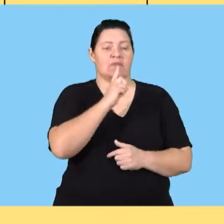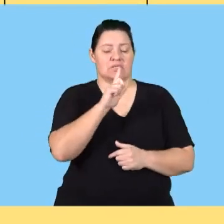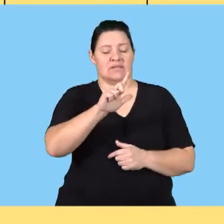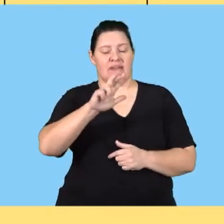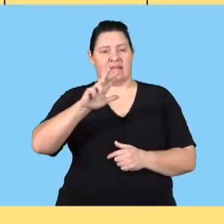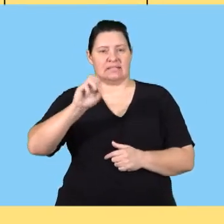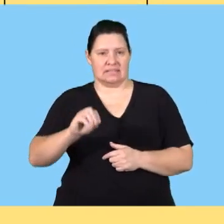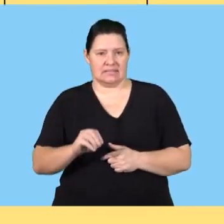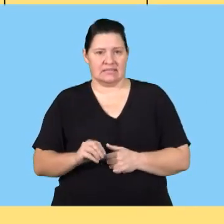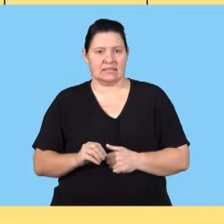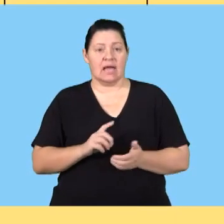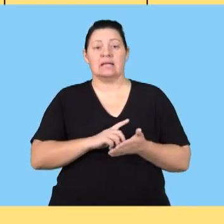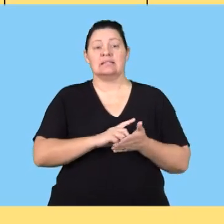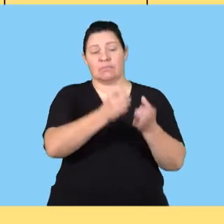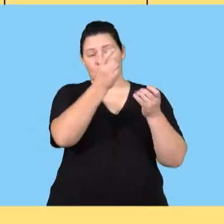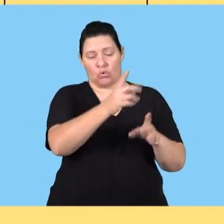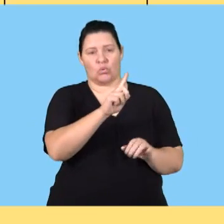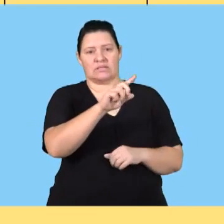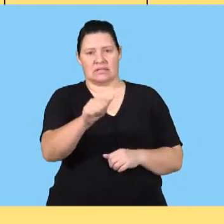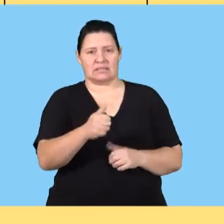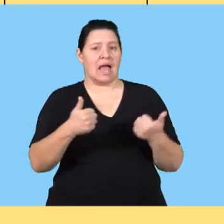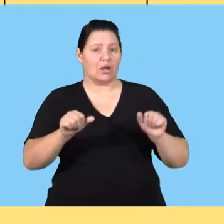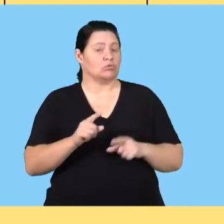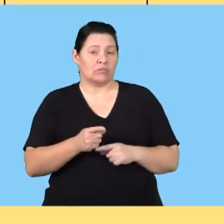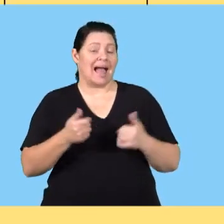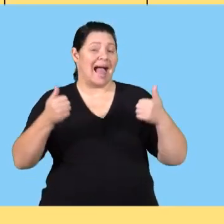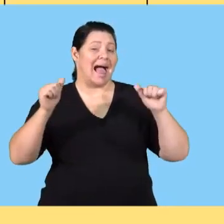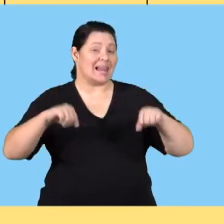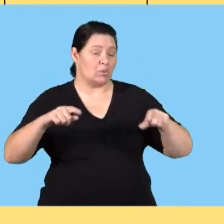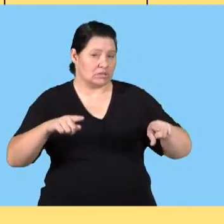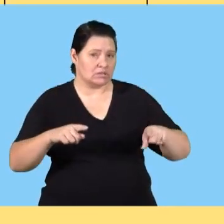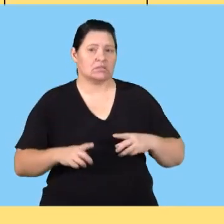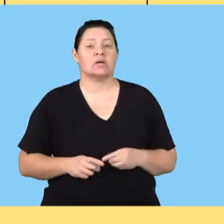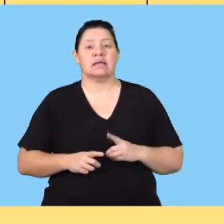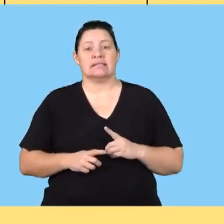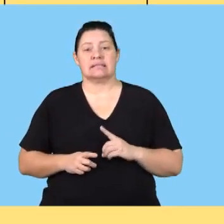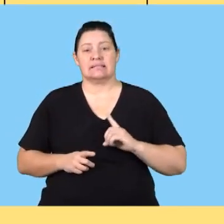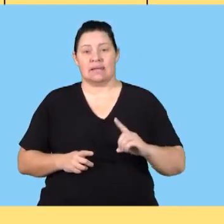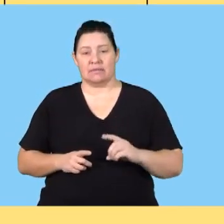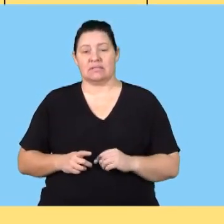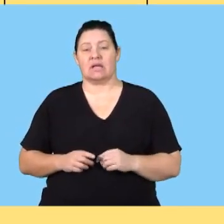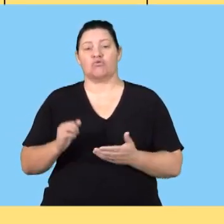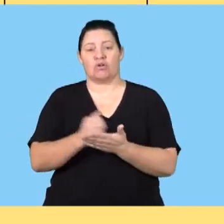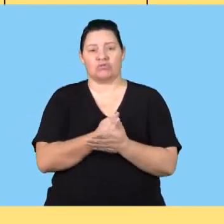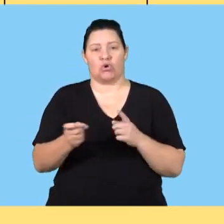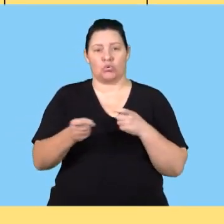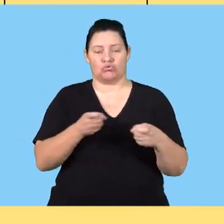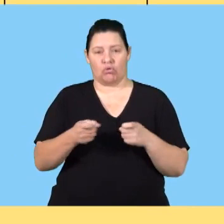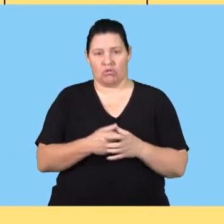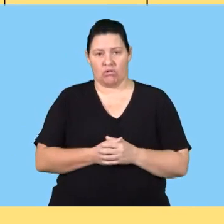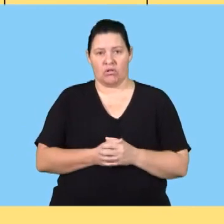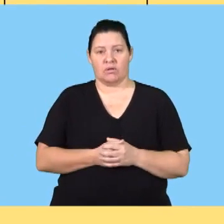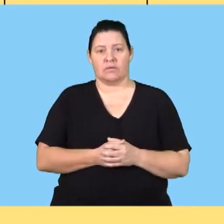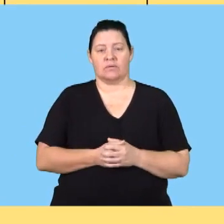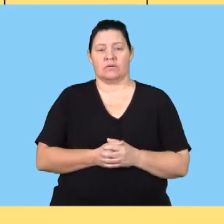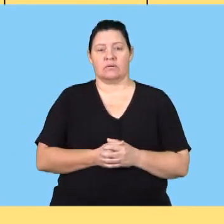1,780. Which account we debit? Once it's an allowance, we're going to debit our creditors control.